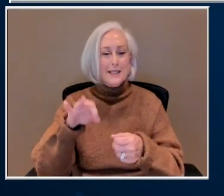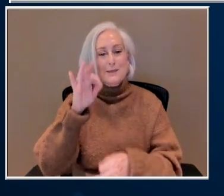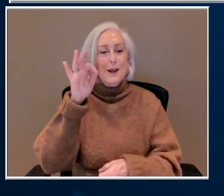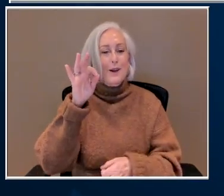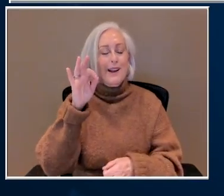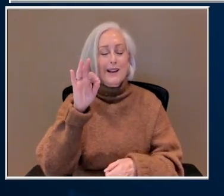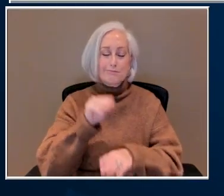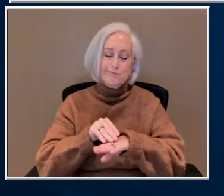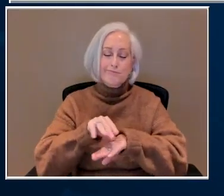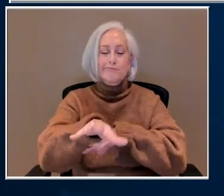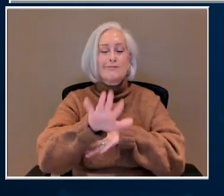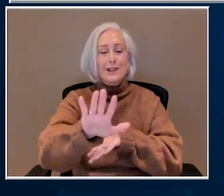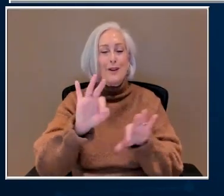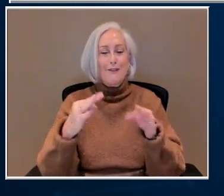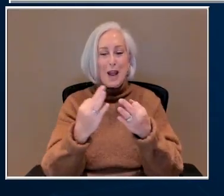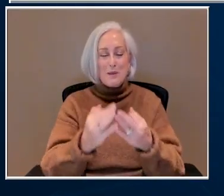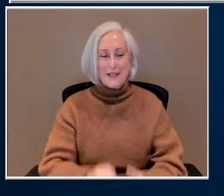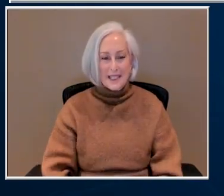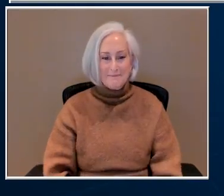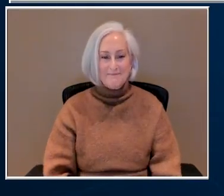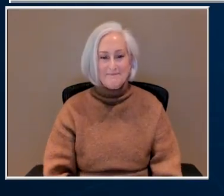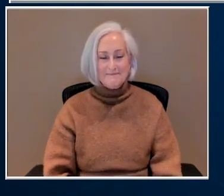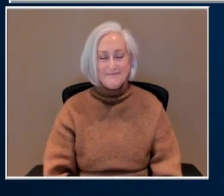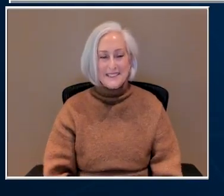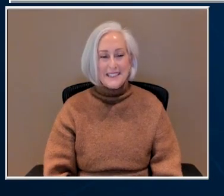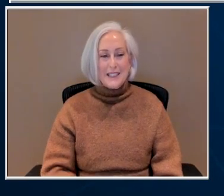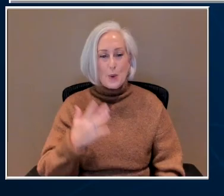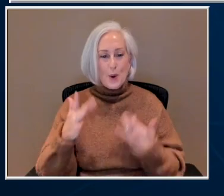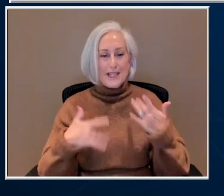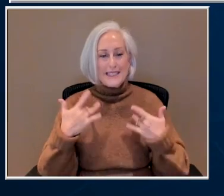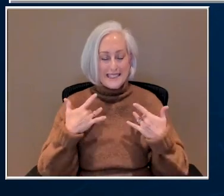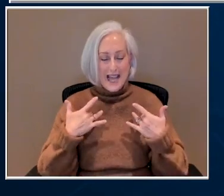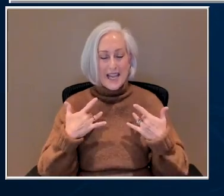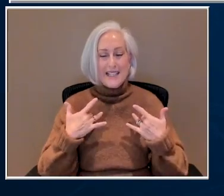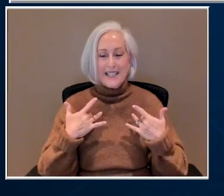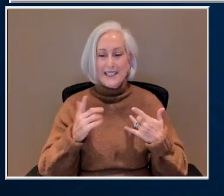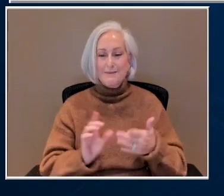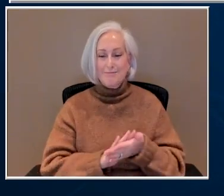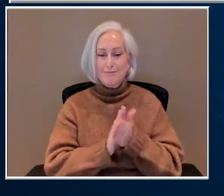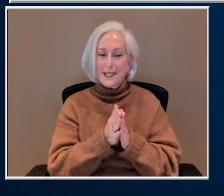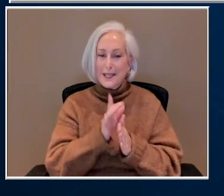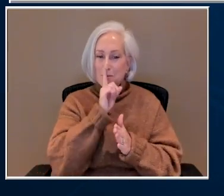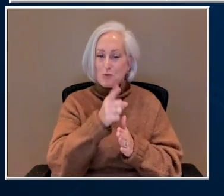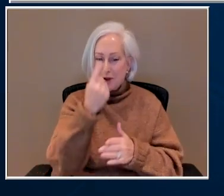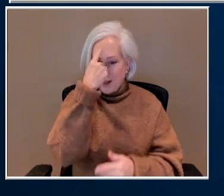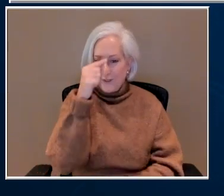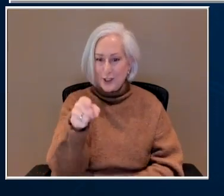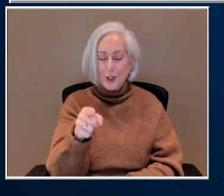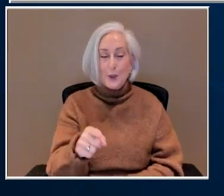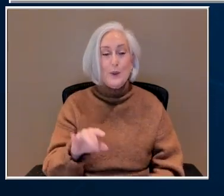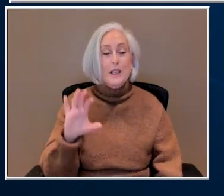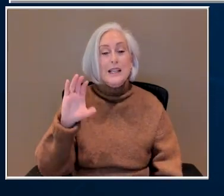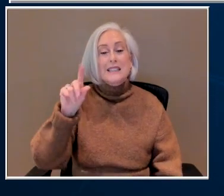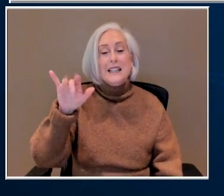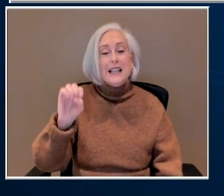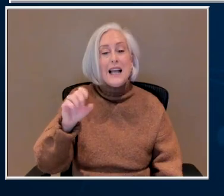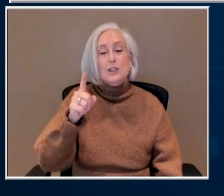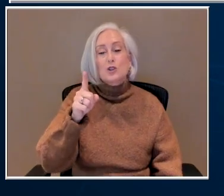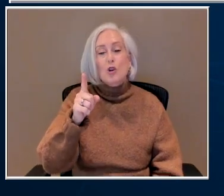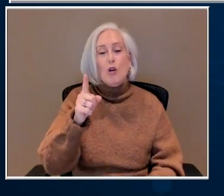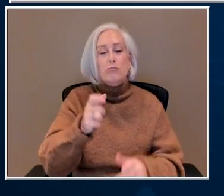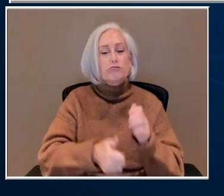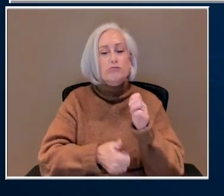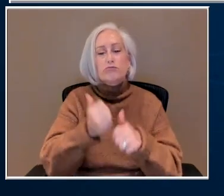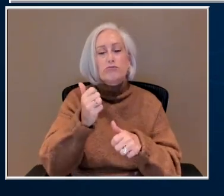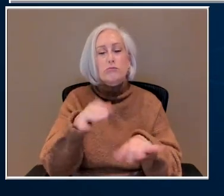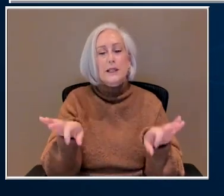is all coming true for you. And Celeste, as we get our takeaways today, what do you want the big takeaway from